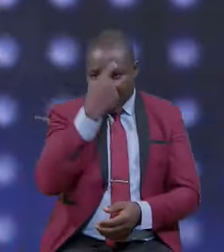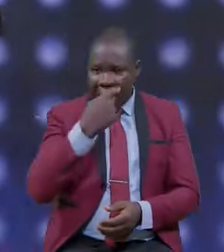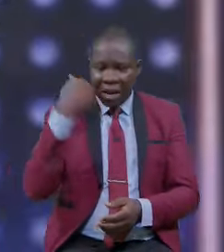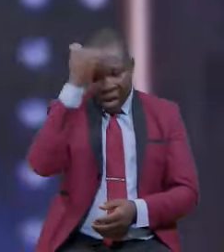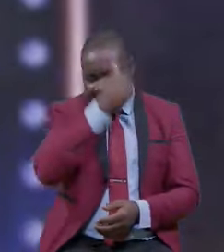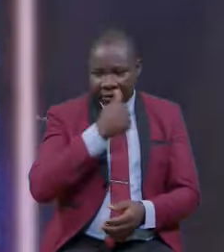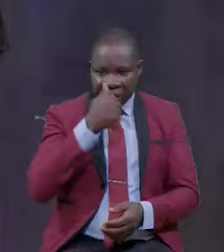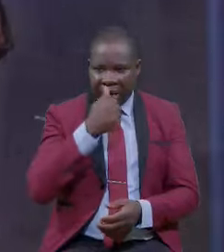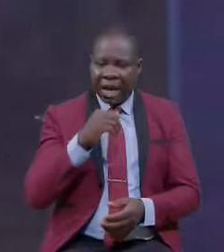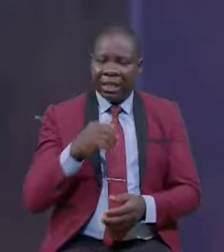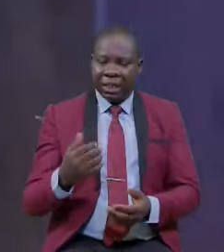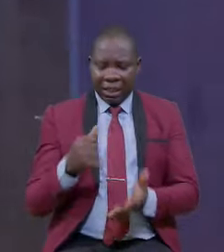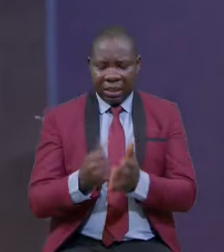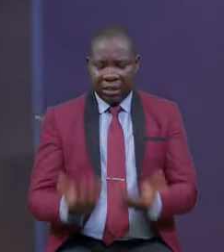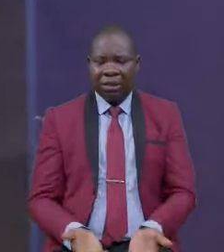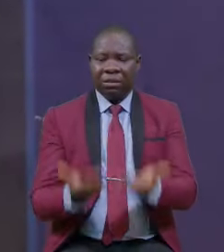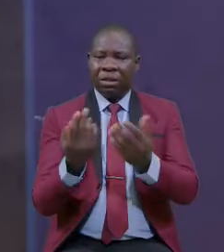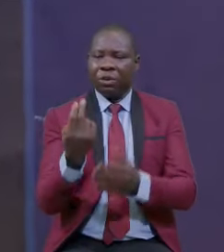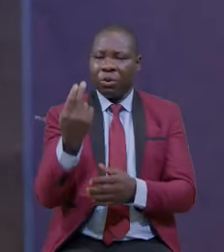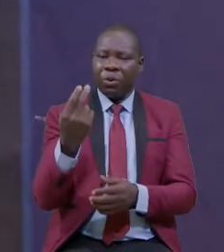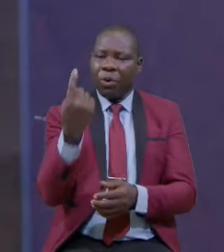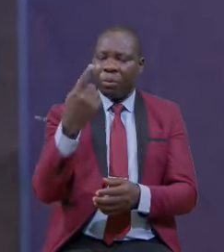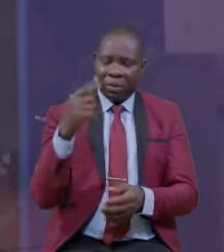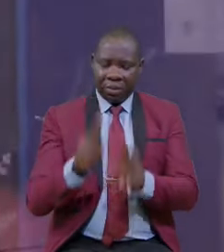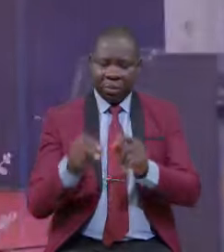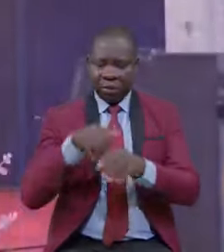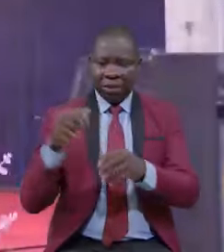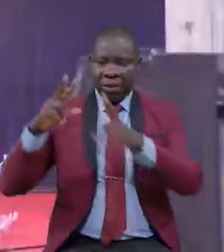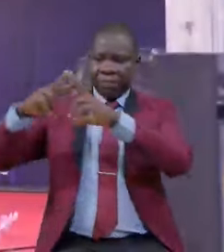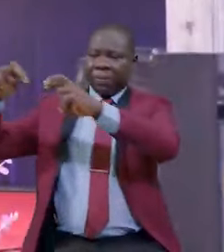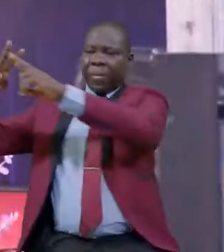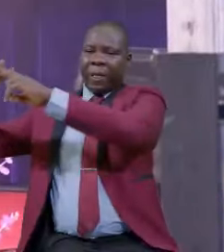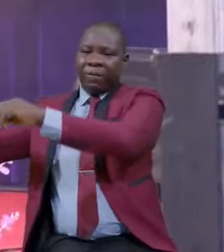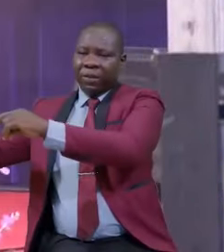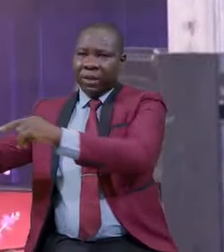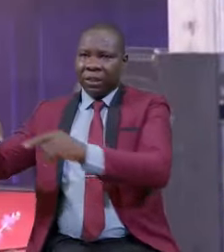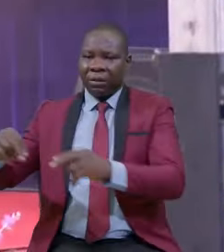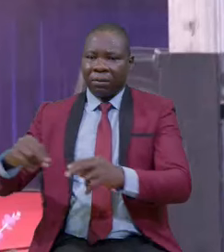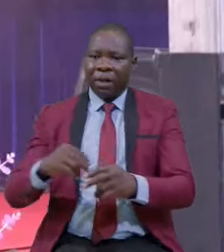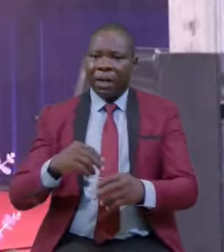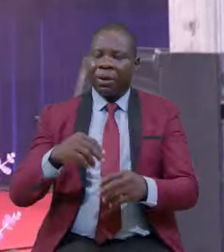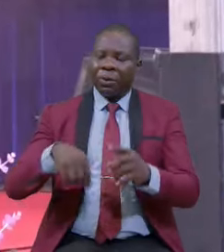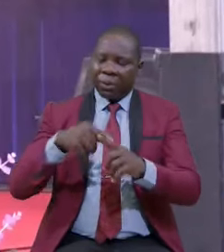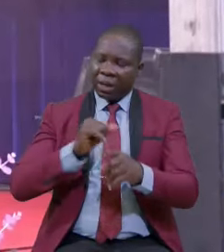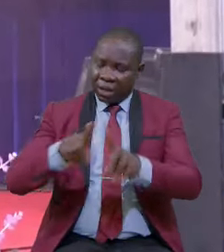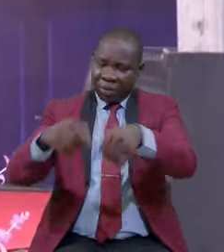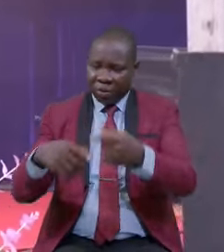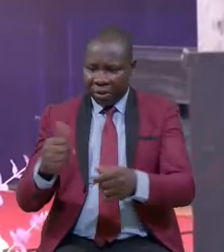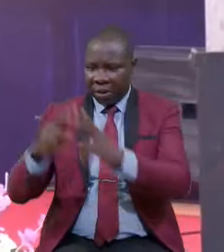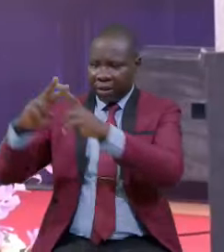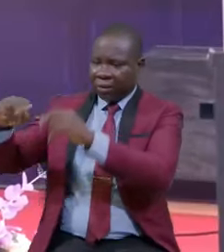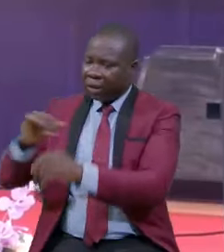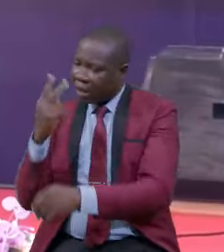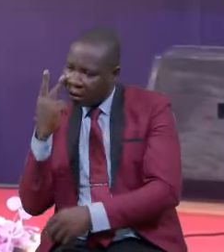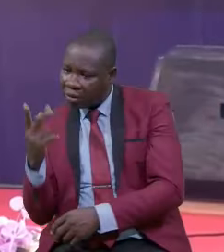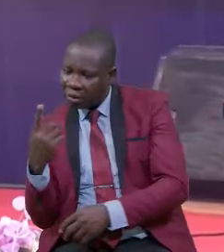village, I see a church there, and I'm sure there's a Bible on the pulpit there. They are lifted up. And the Bible is